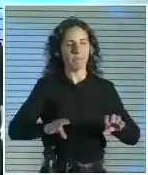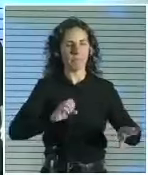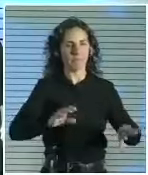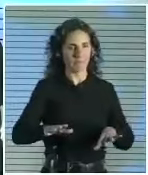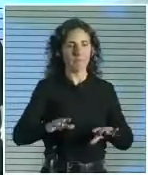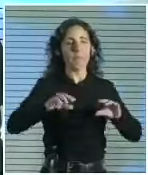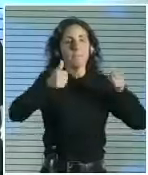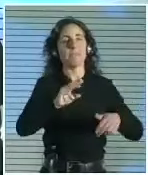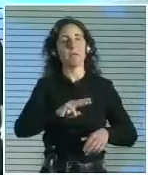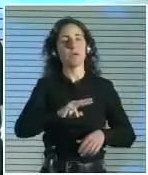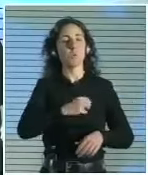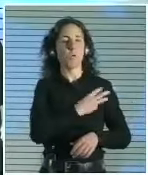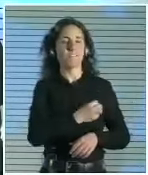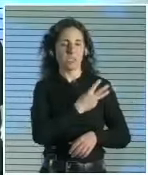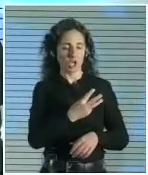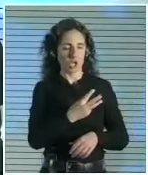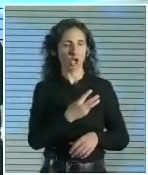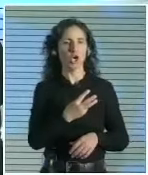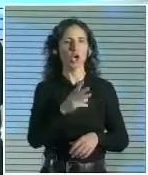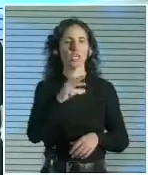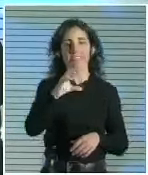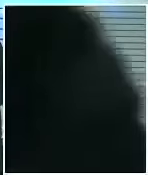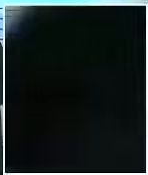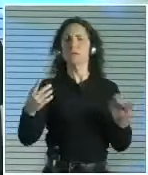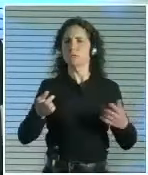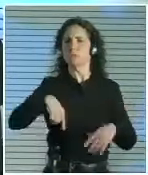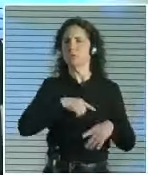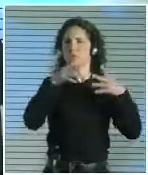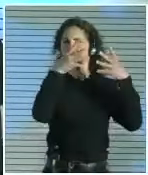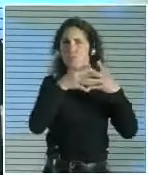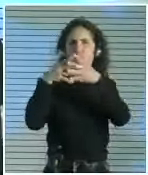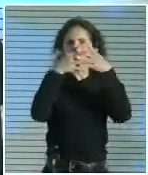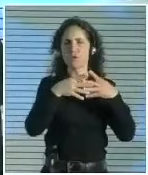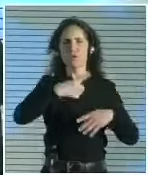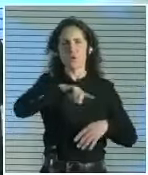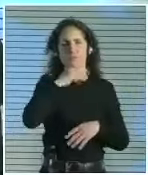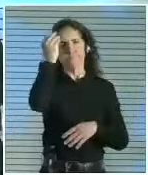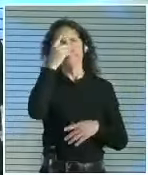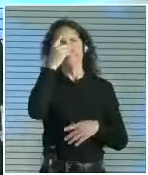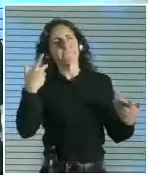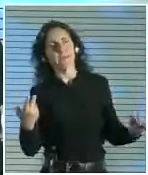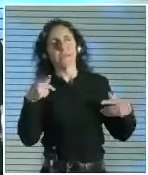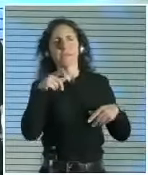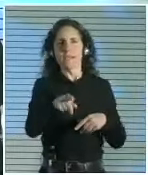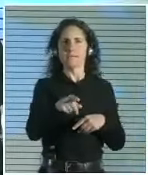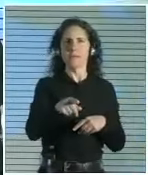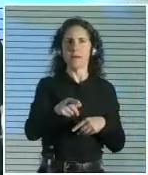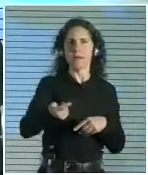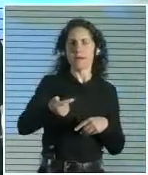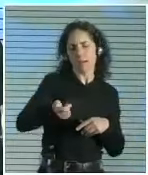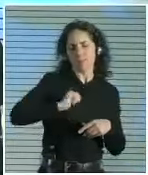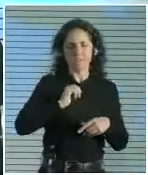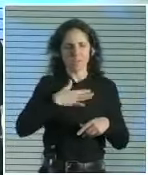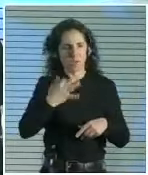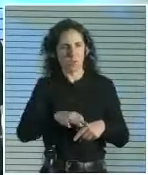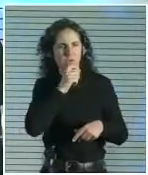a US perspective on how we can most strategically address food waste for benefits of people and nature. And we looked at the reporting